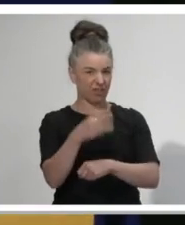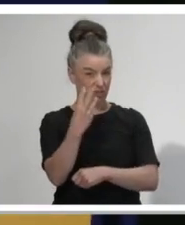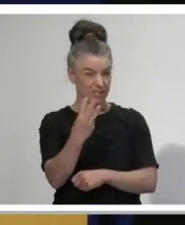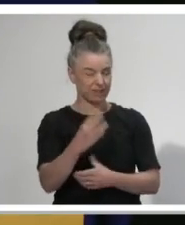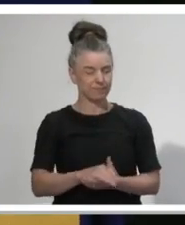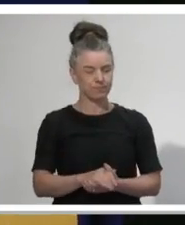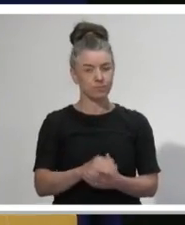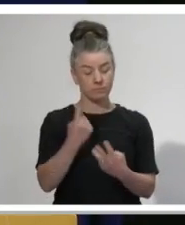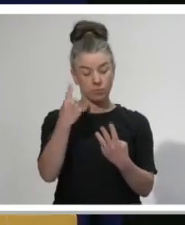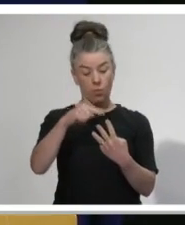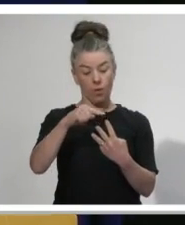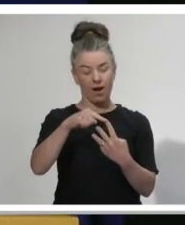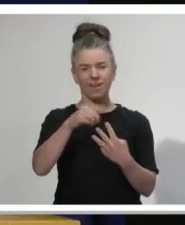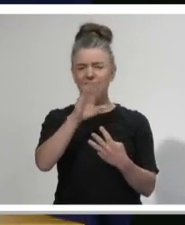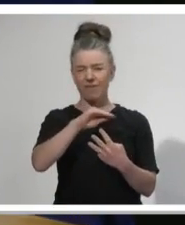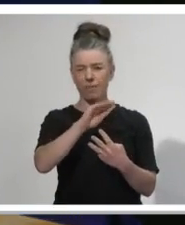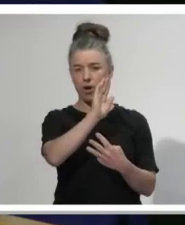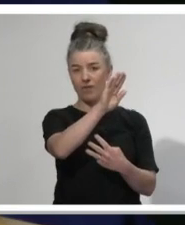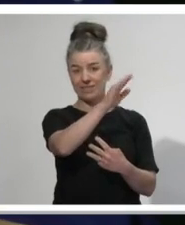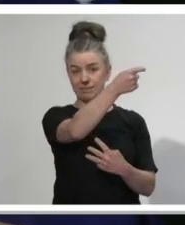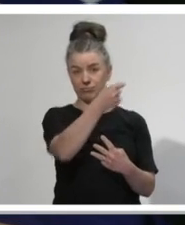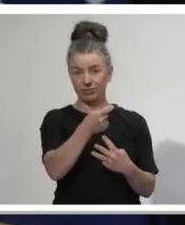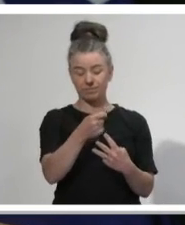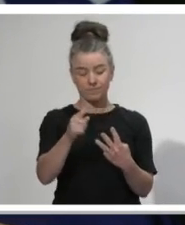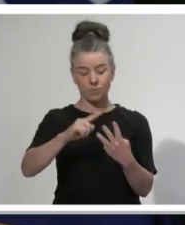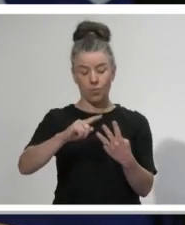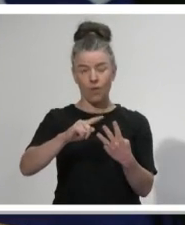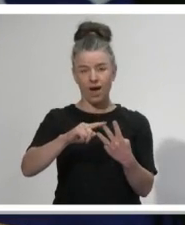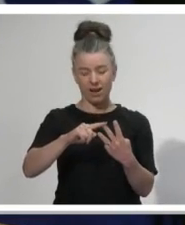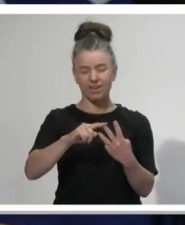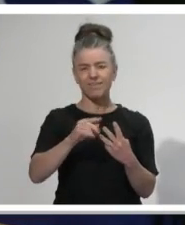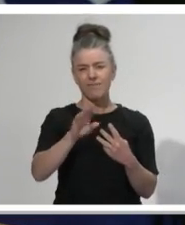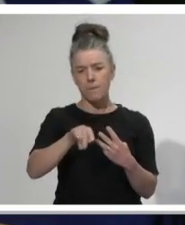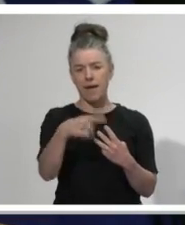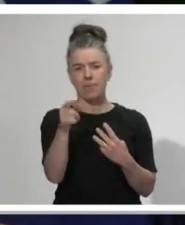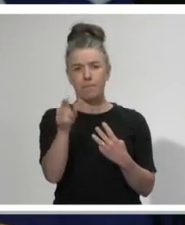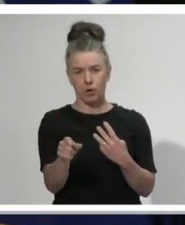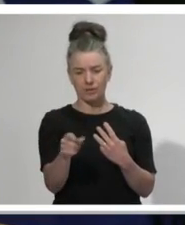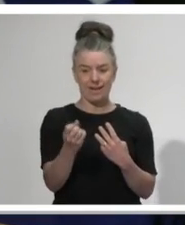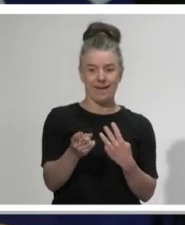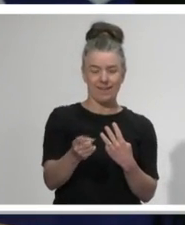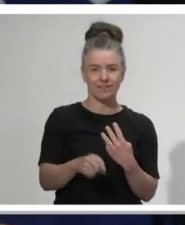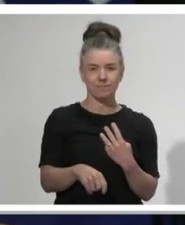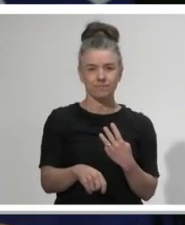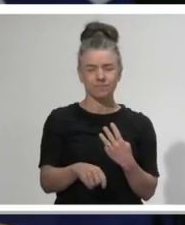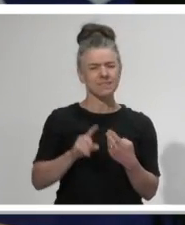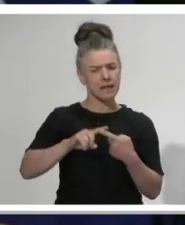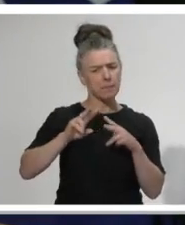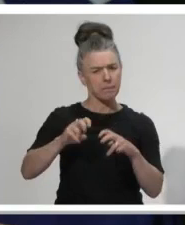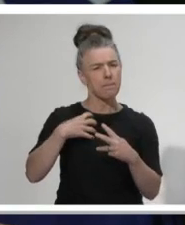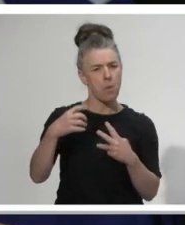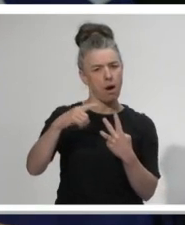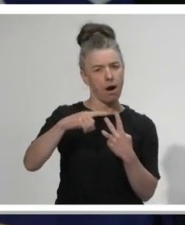1 case is linked to overseas travel, 1 is linked to a known case and still being investigated, and 1 is still